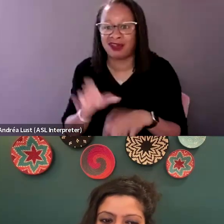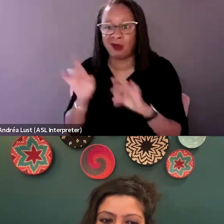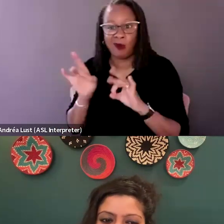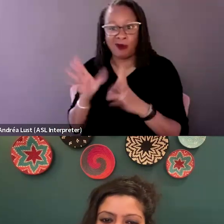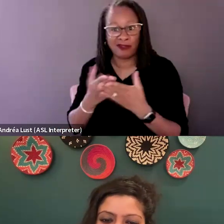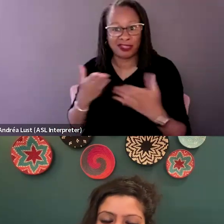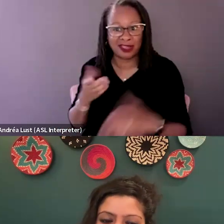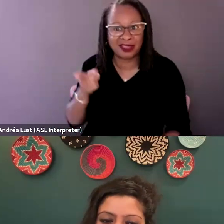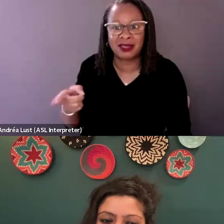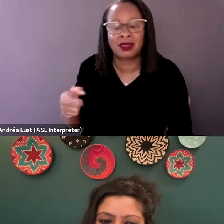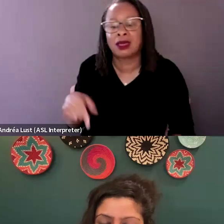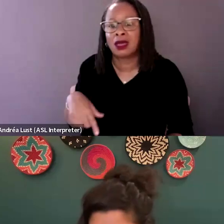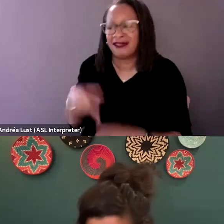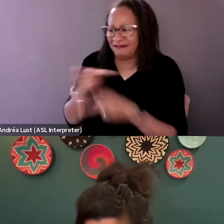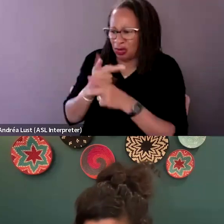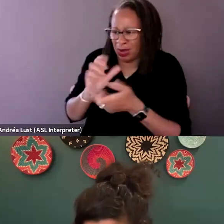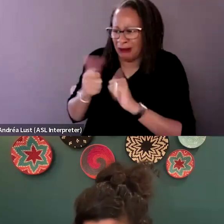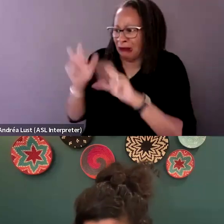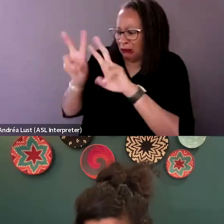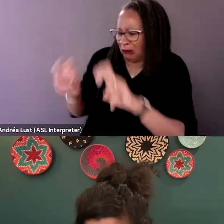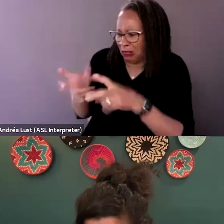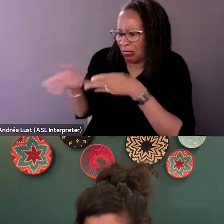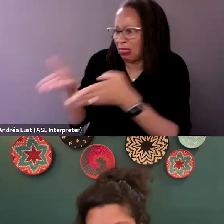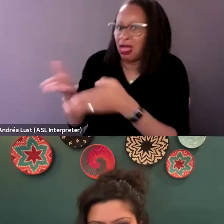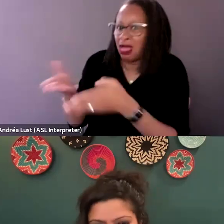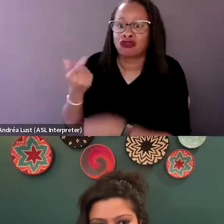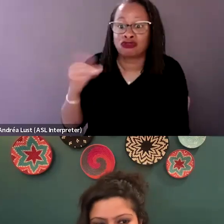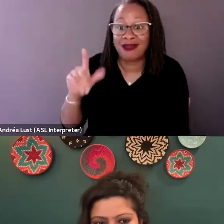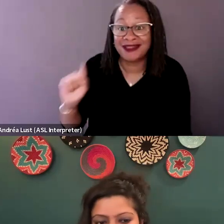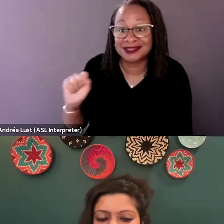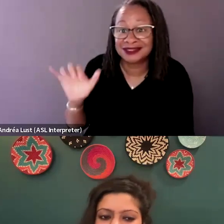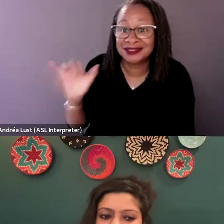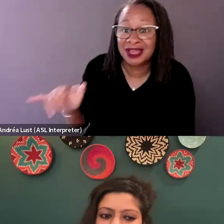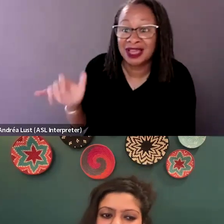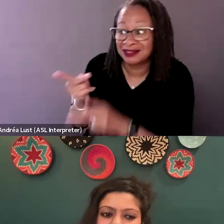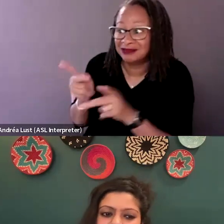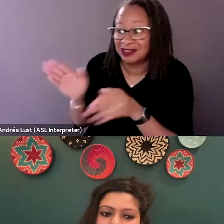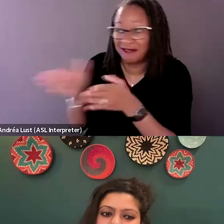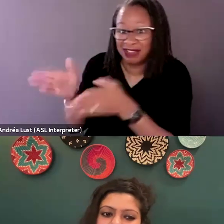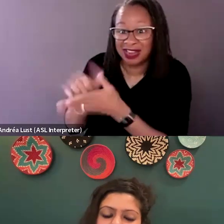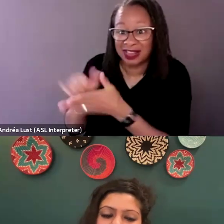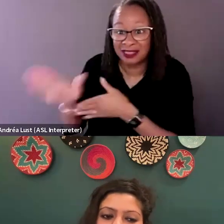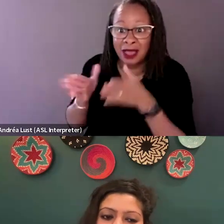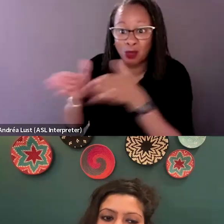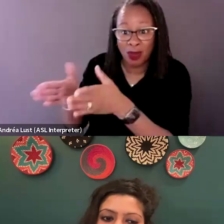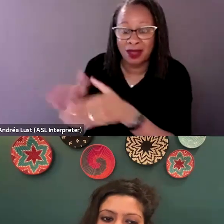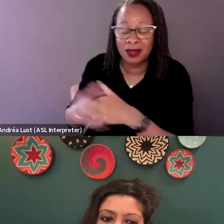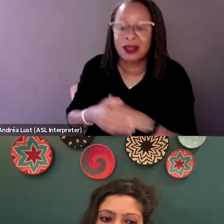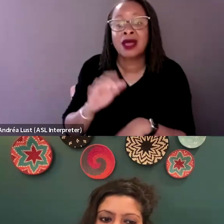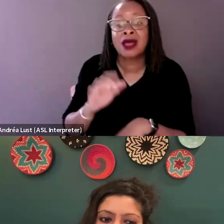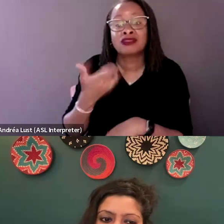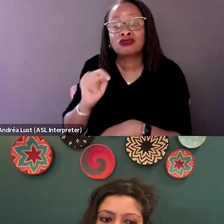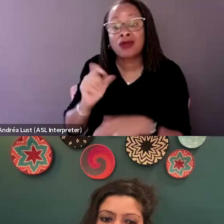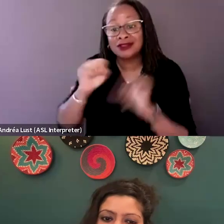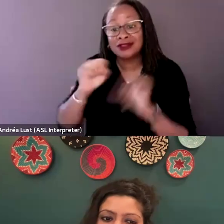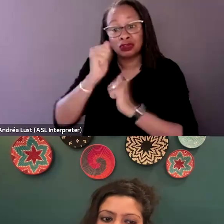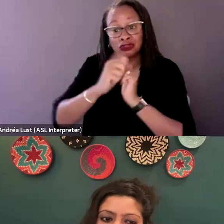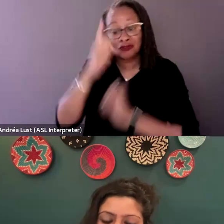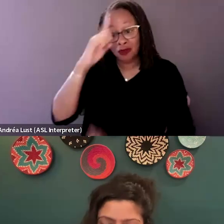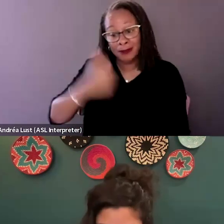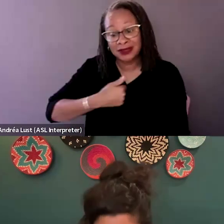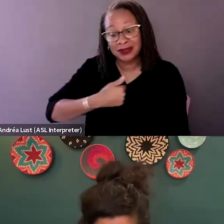and Jane by Oshim Ahluwalia, or films by Sukhdev in the 60s, etc. Or in terms of contemporary global